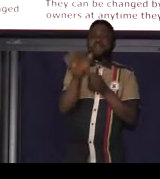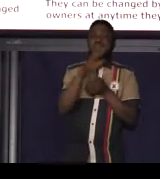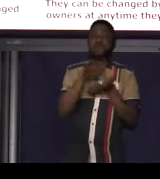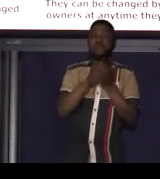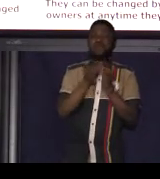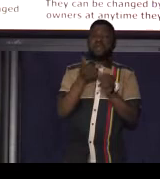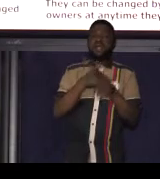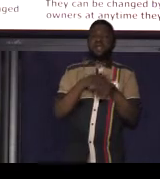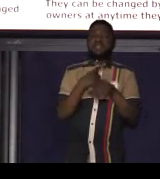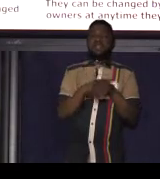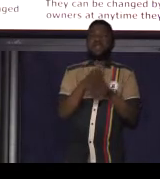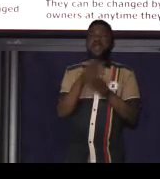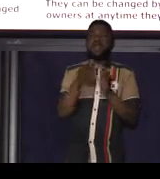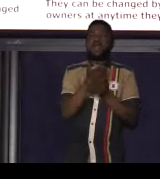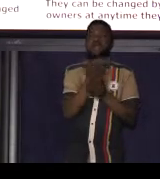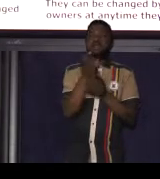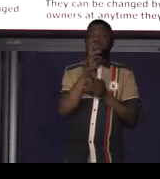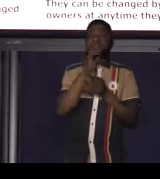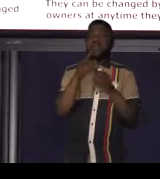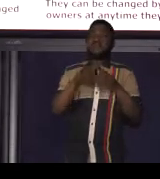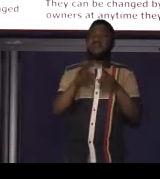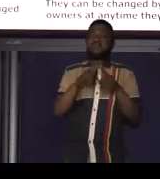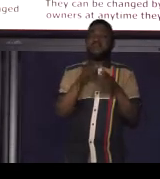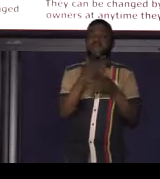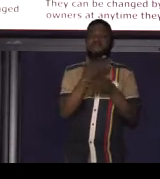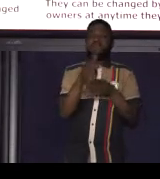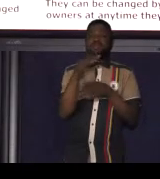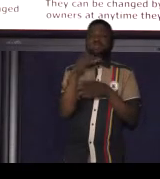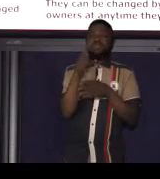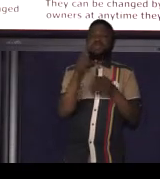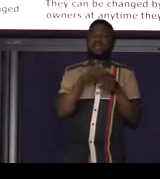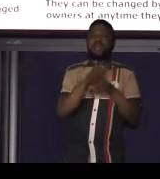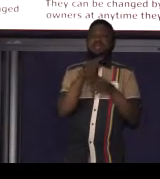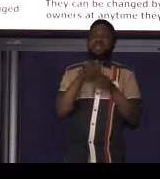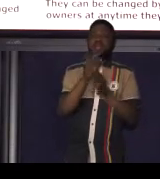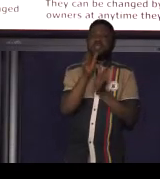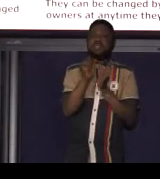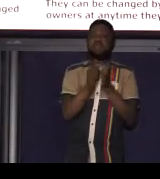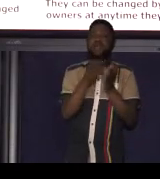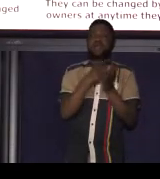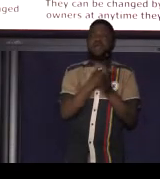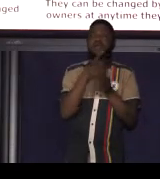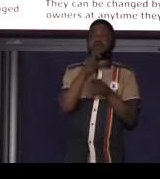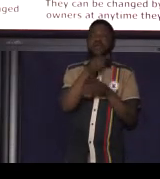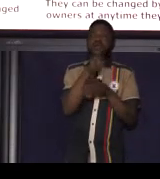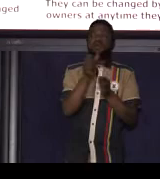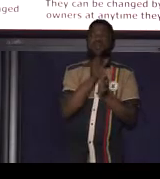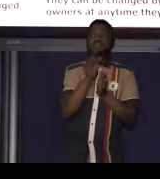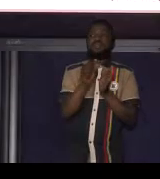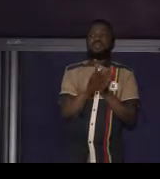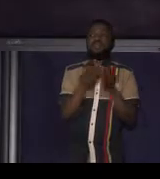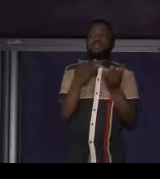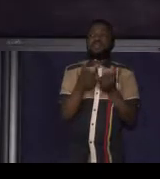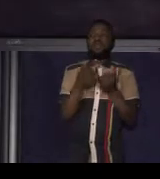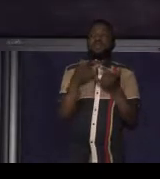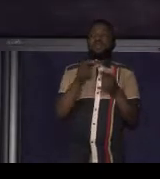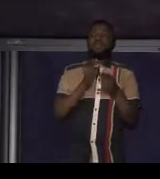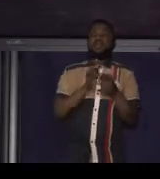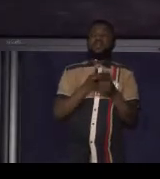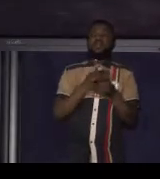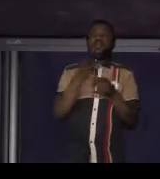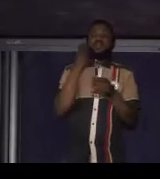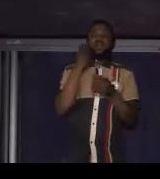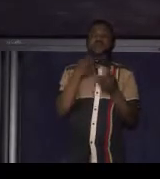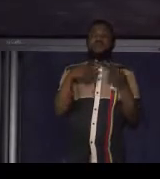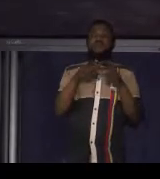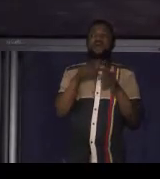their owners at any time. So all these are the differences between national symbols and other symbols. Now